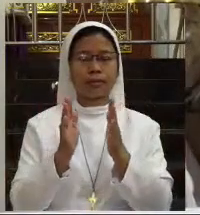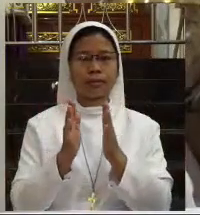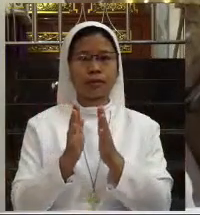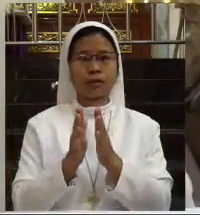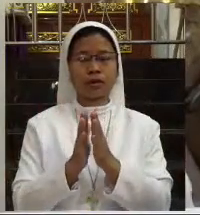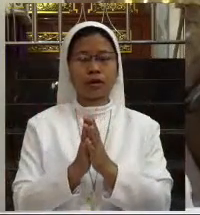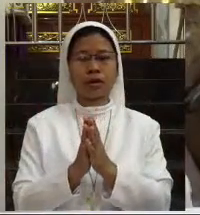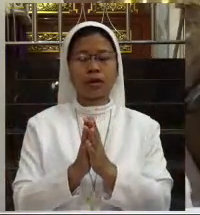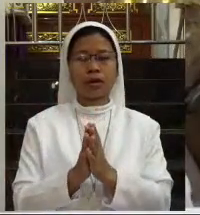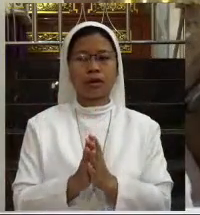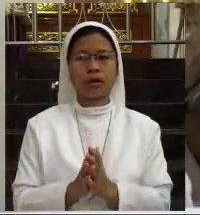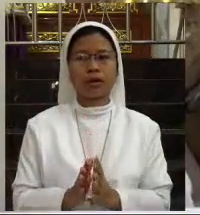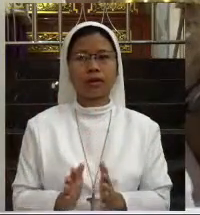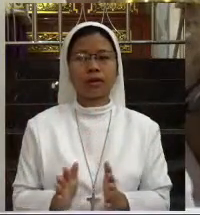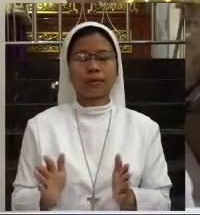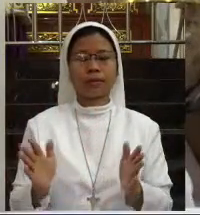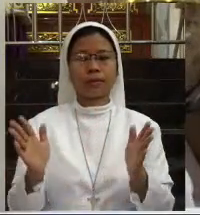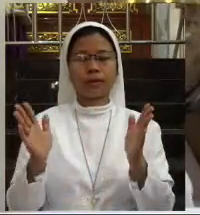Amen,